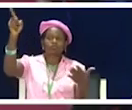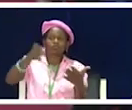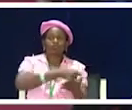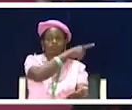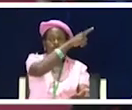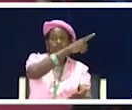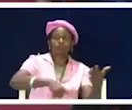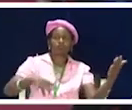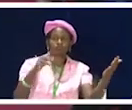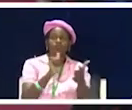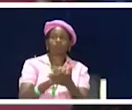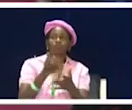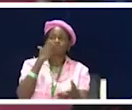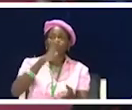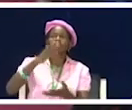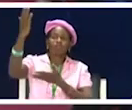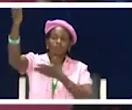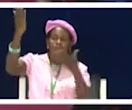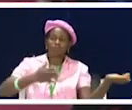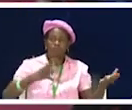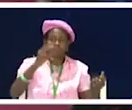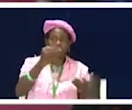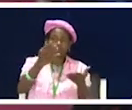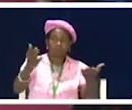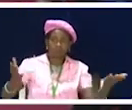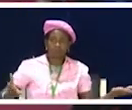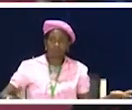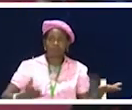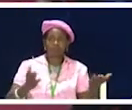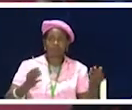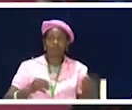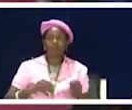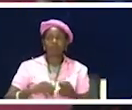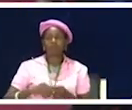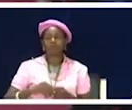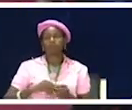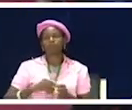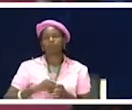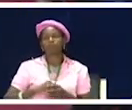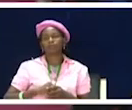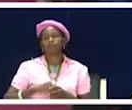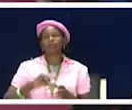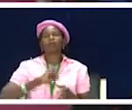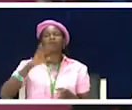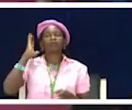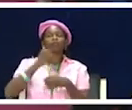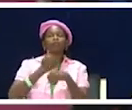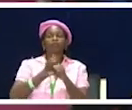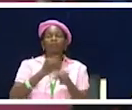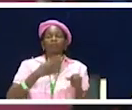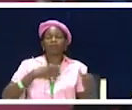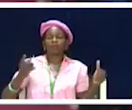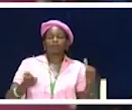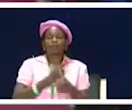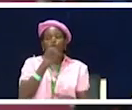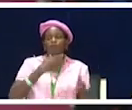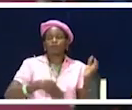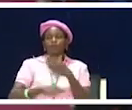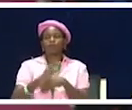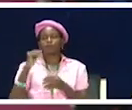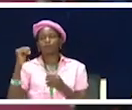curse. Bring him near. In fact, I will make him my firstborn."